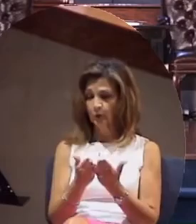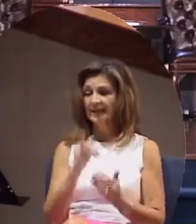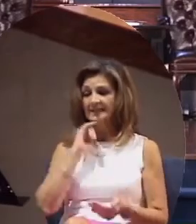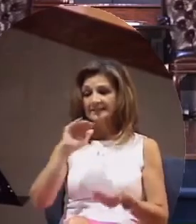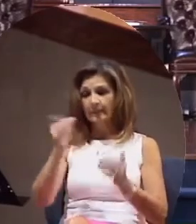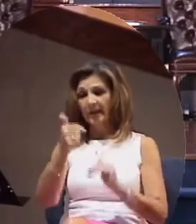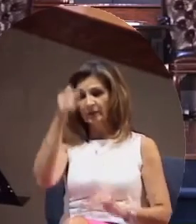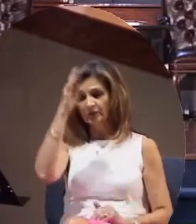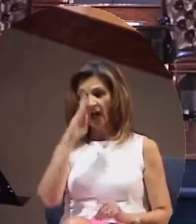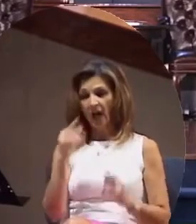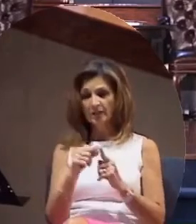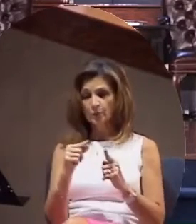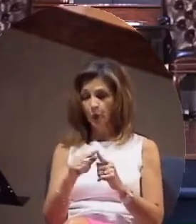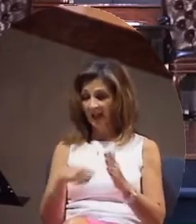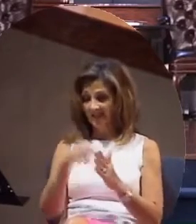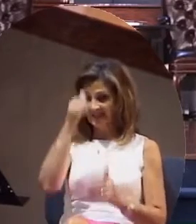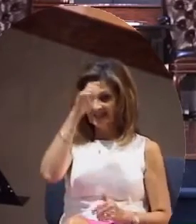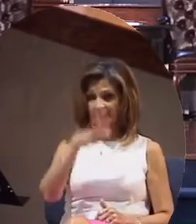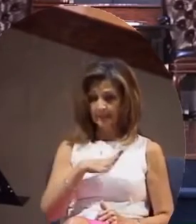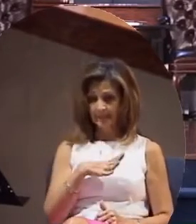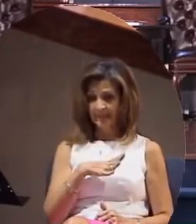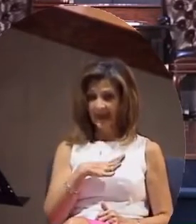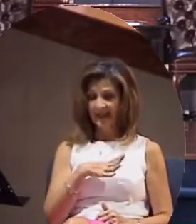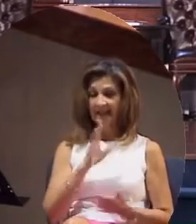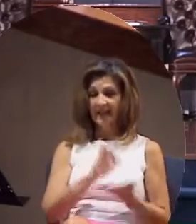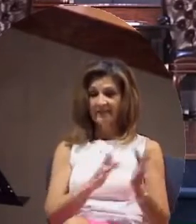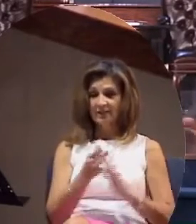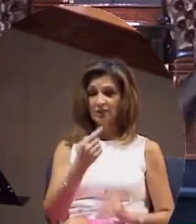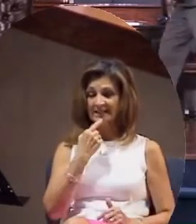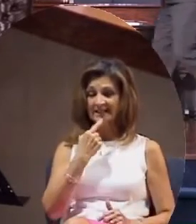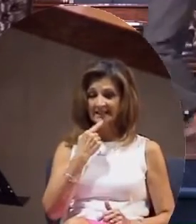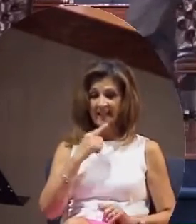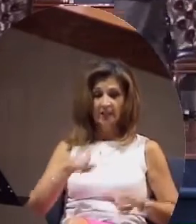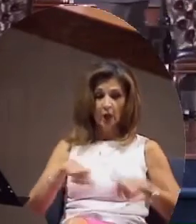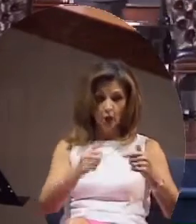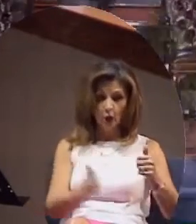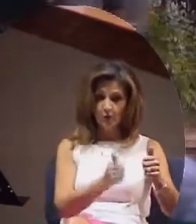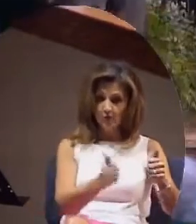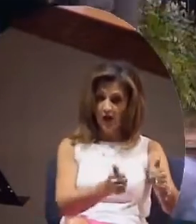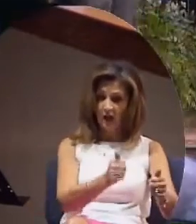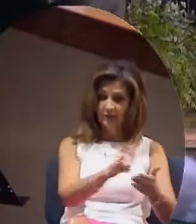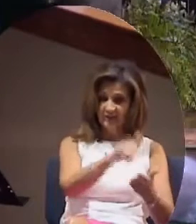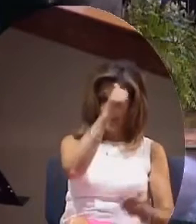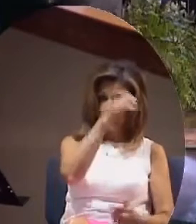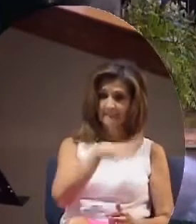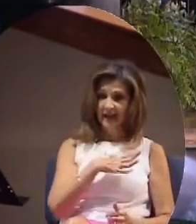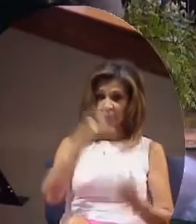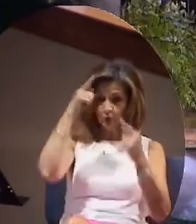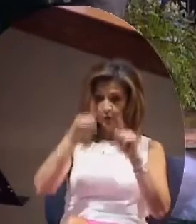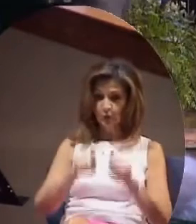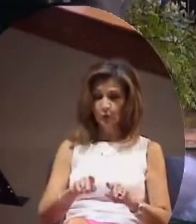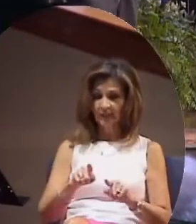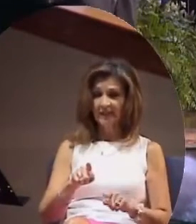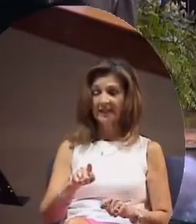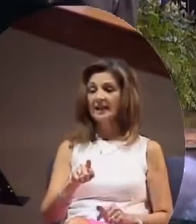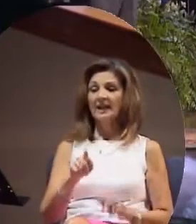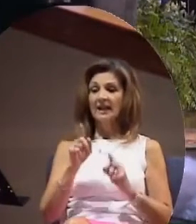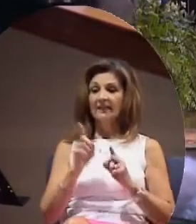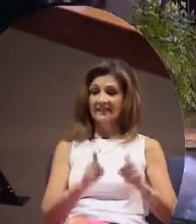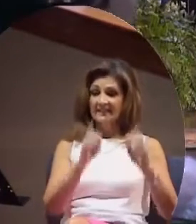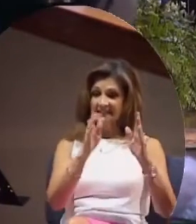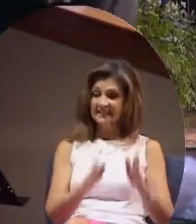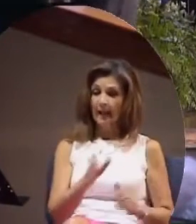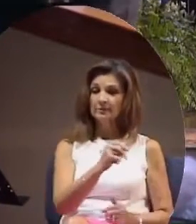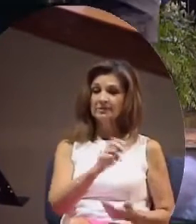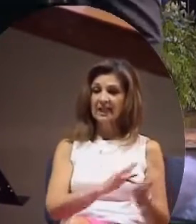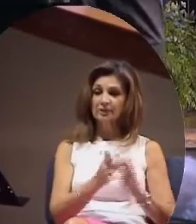of God. So this man that Jesus said to go follow, now you agreed with me that they was going to church,